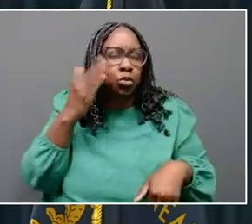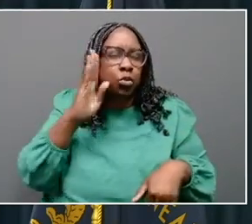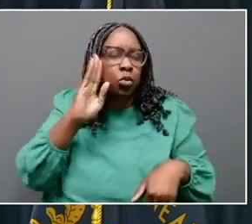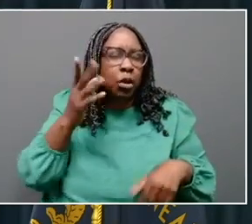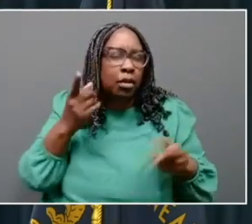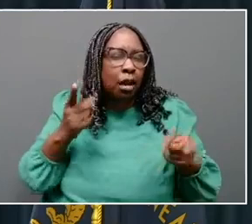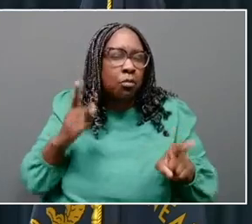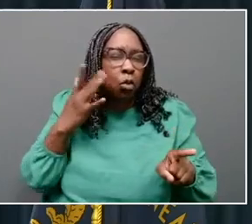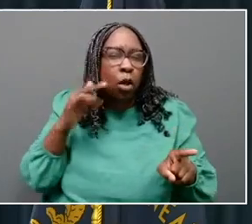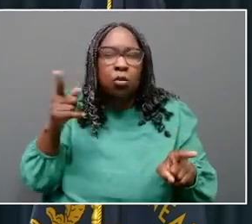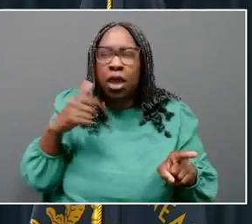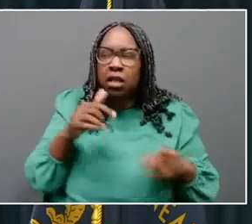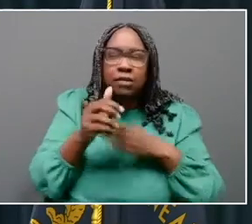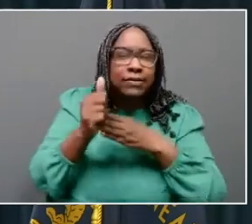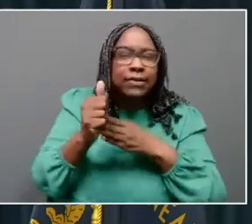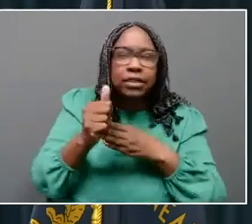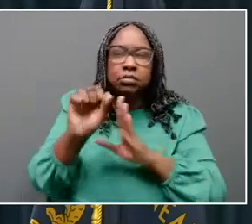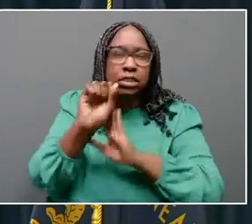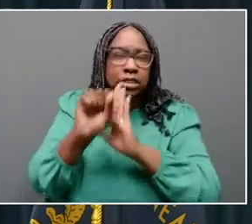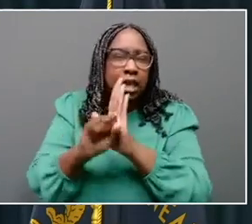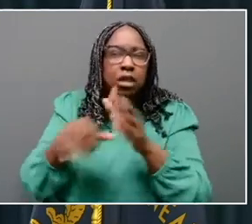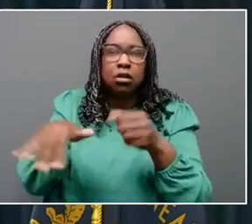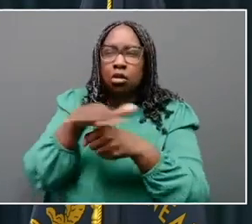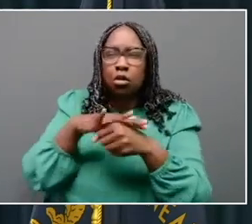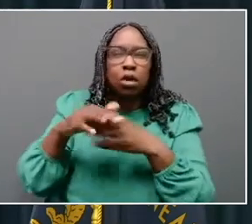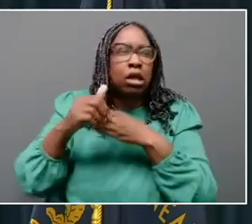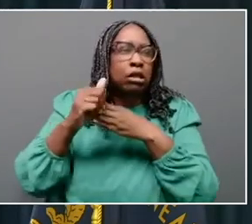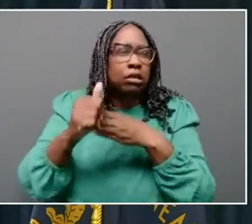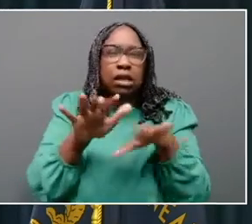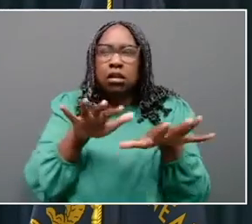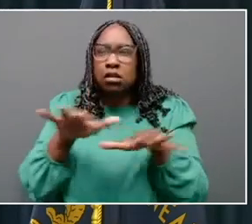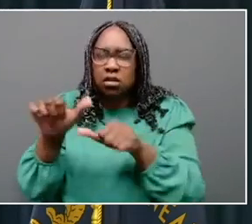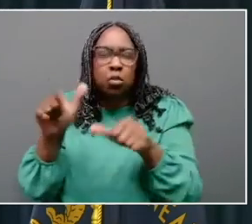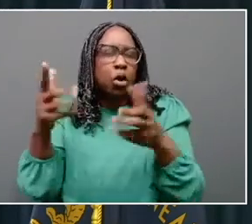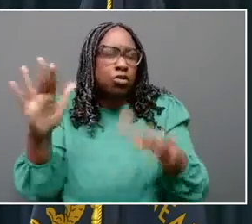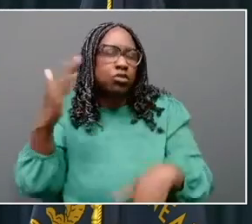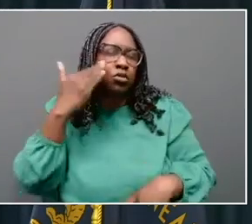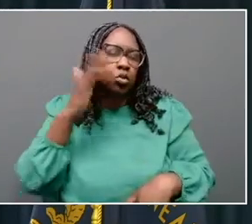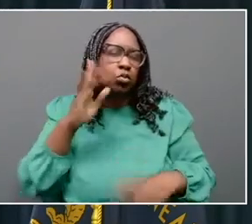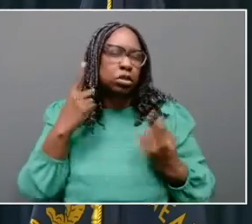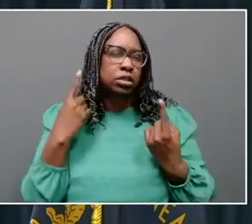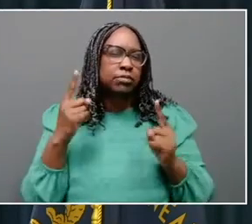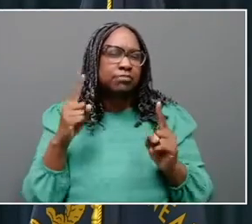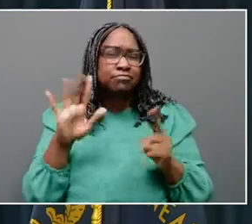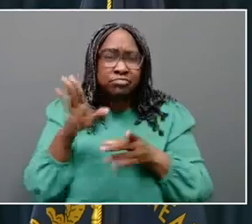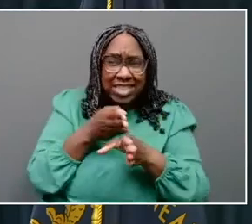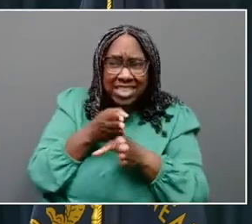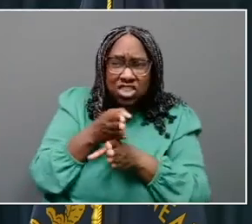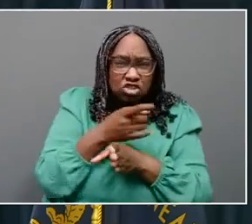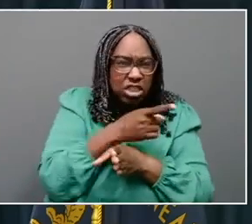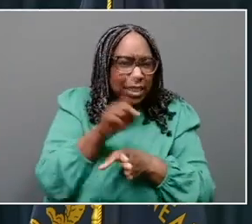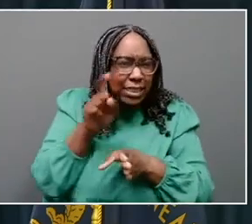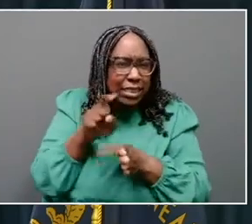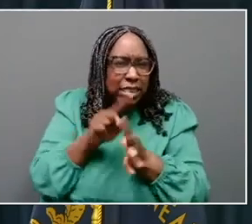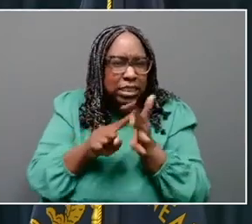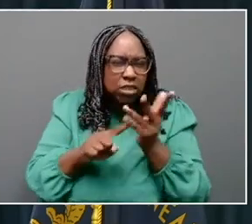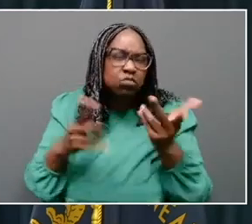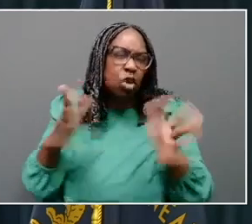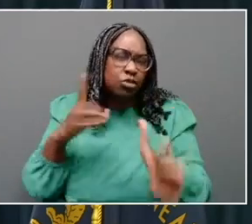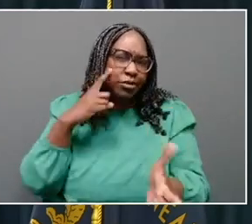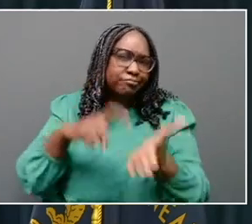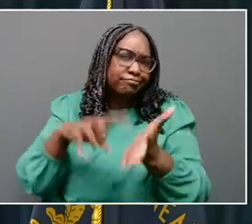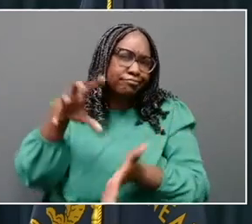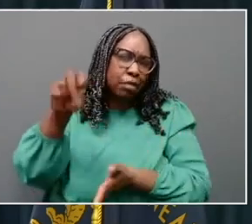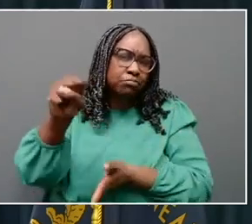state level from day one. And we saw the need in this industry from day one. The dream of bringing Kentucky's time-honored bourbon industry to